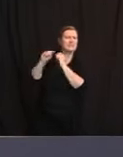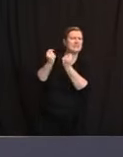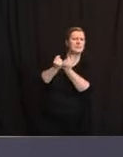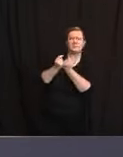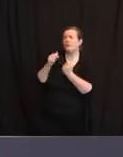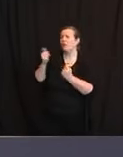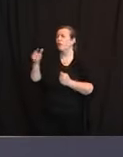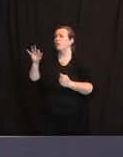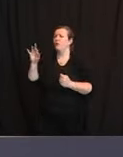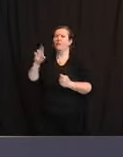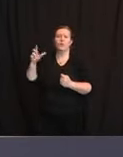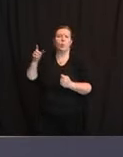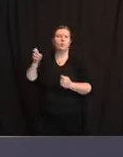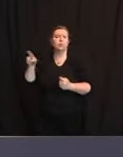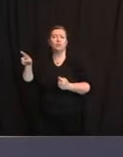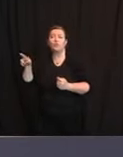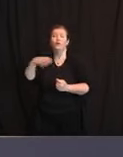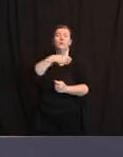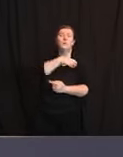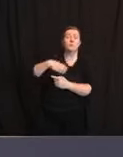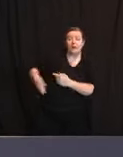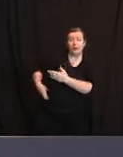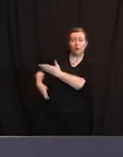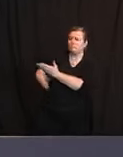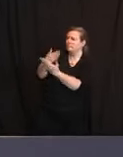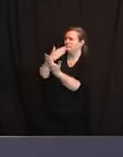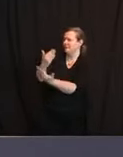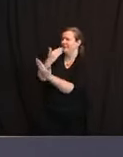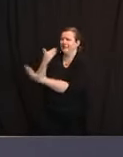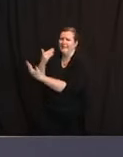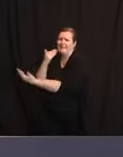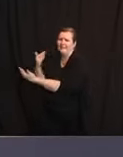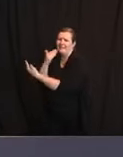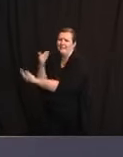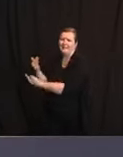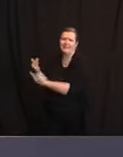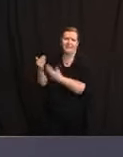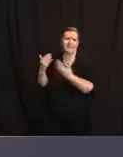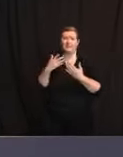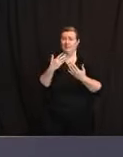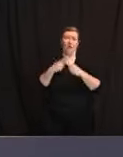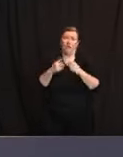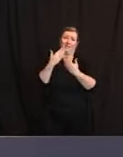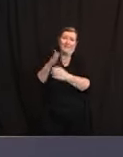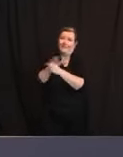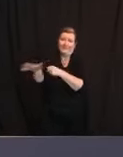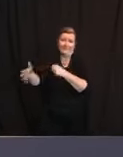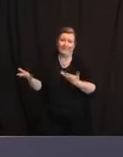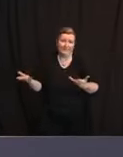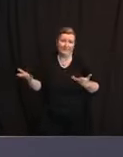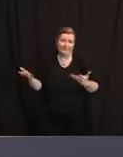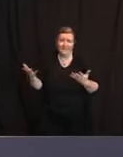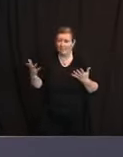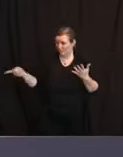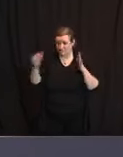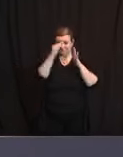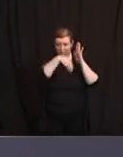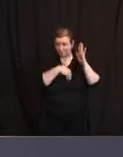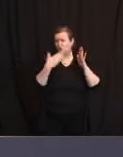in the communities, cannot thank you enough. And again, you put together a really good model, and in many